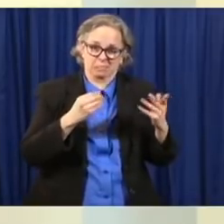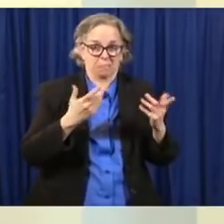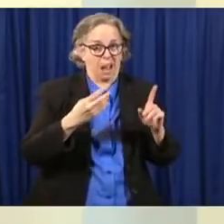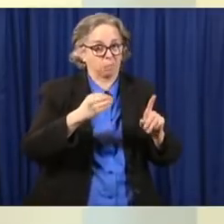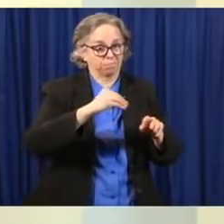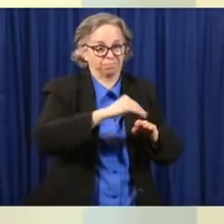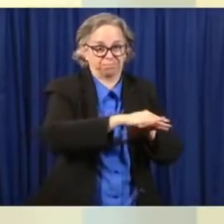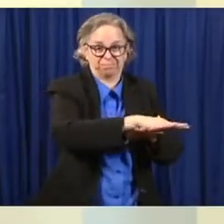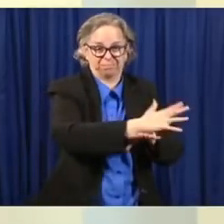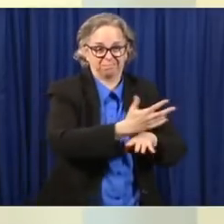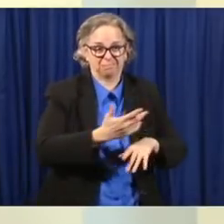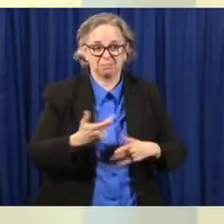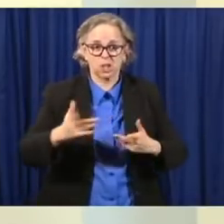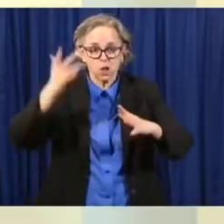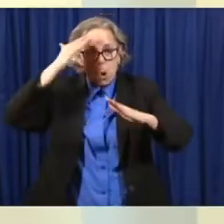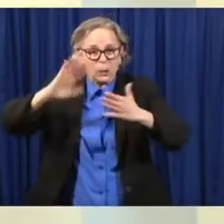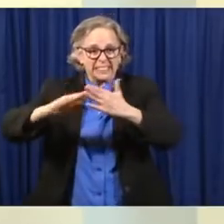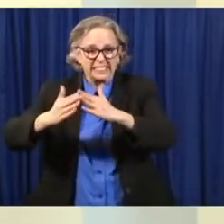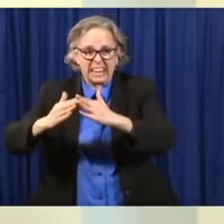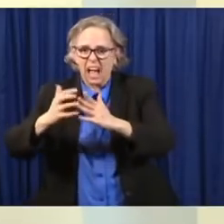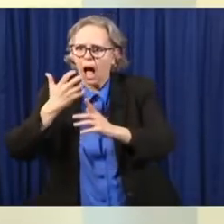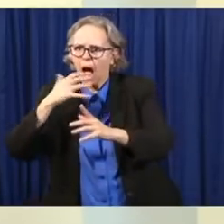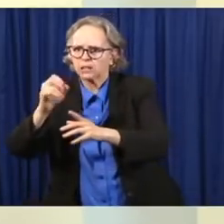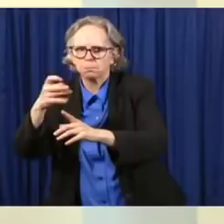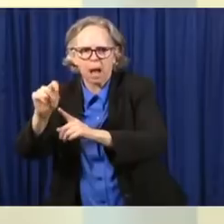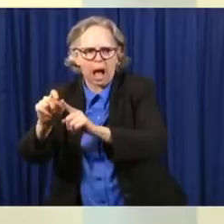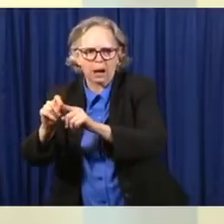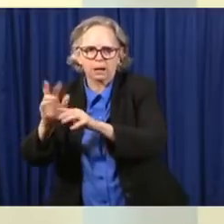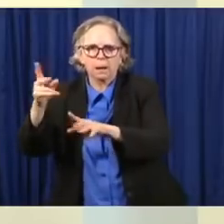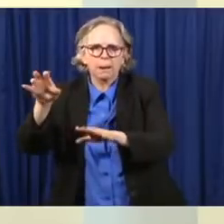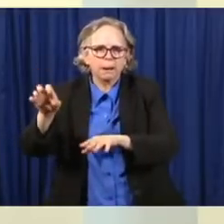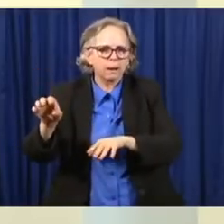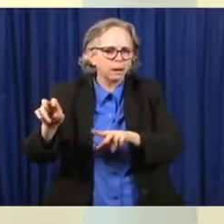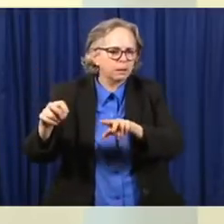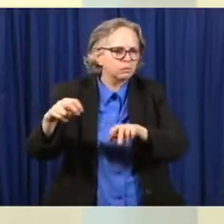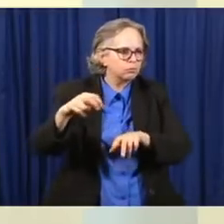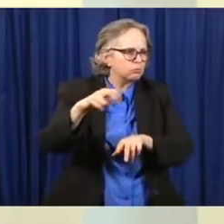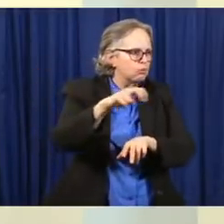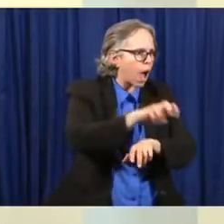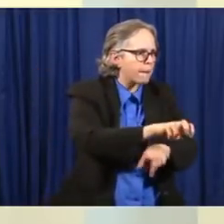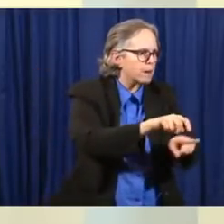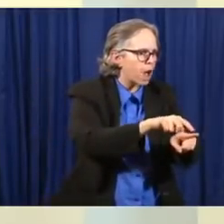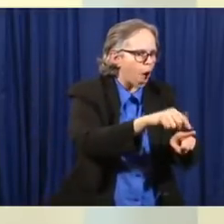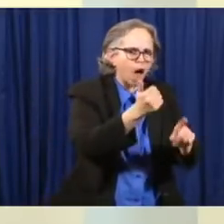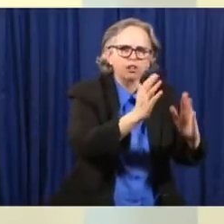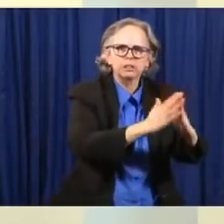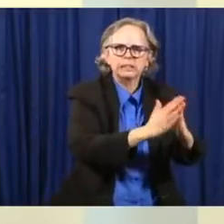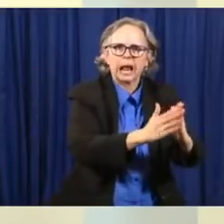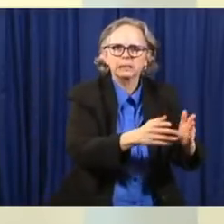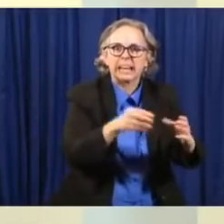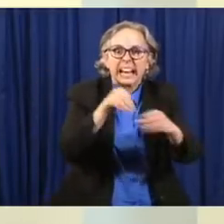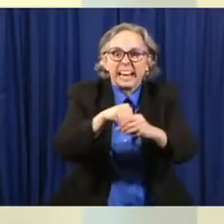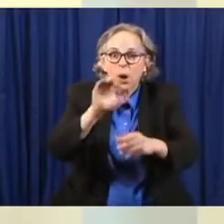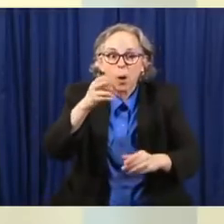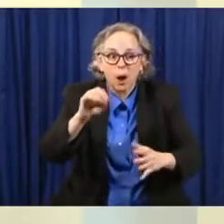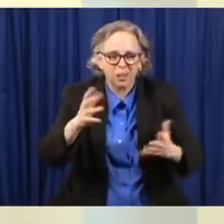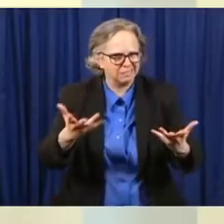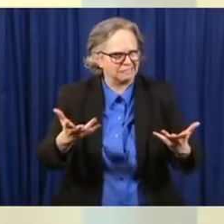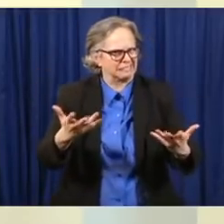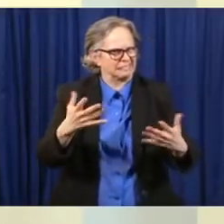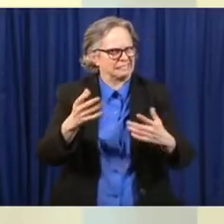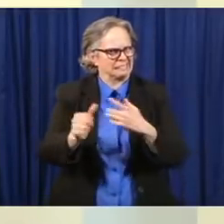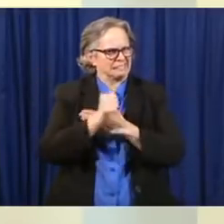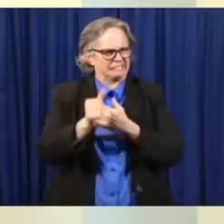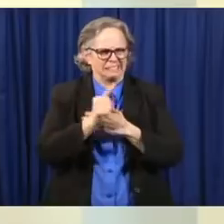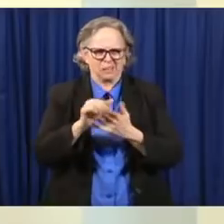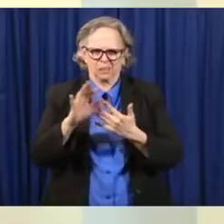into other places. So these same things we're doing now are still the same things we need to keep doing, at least for a few months in the